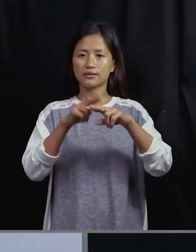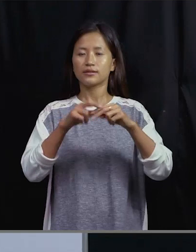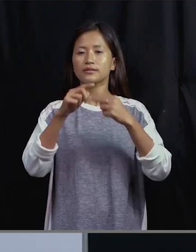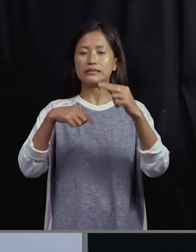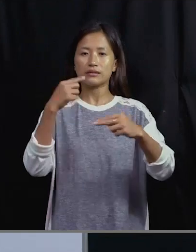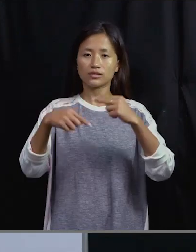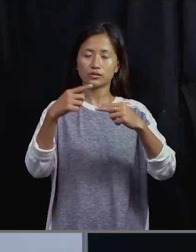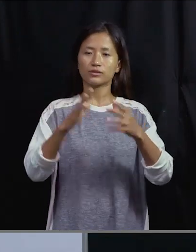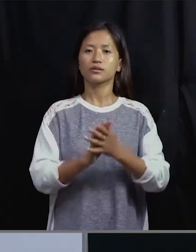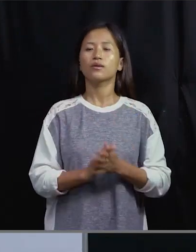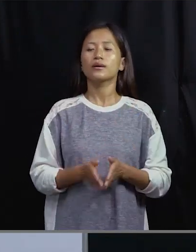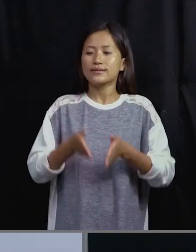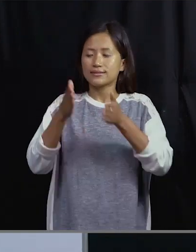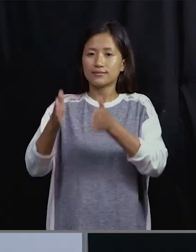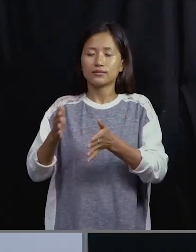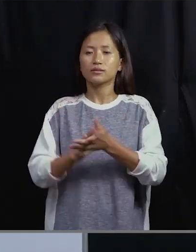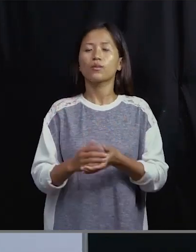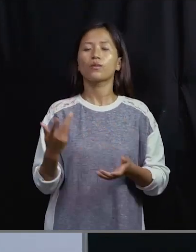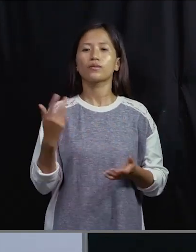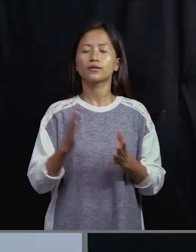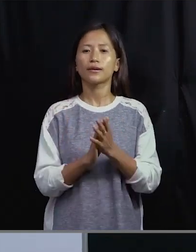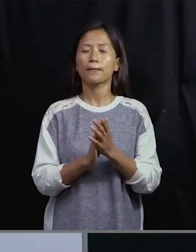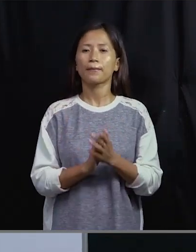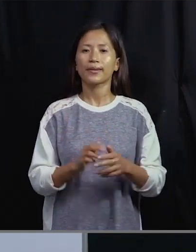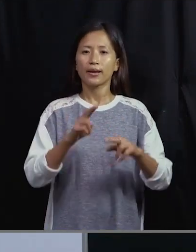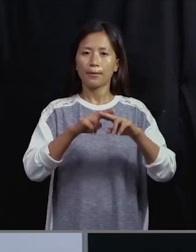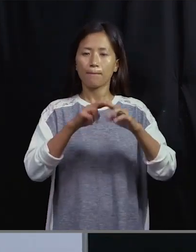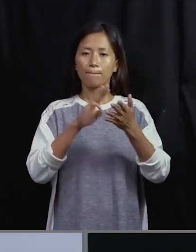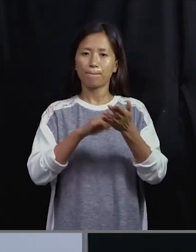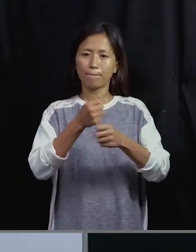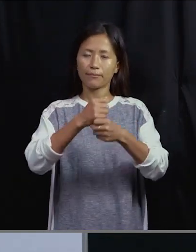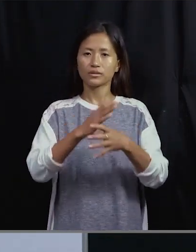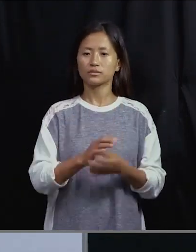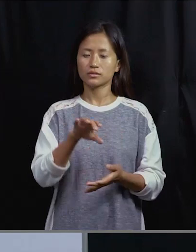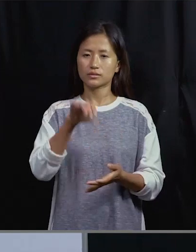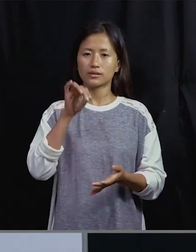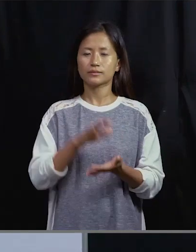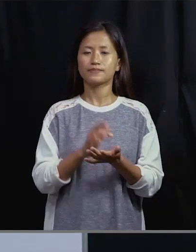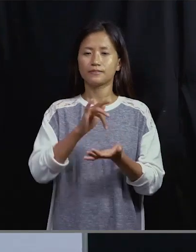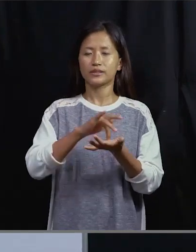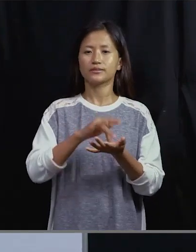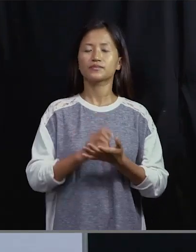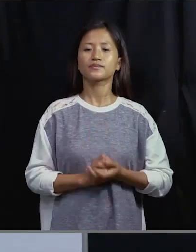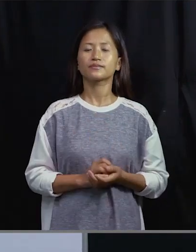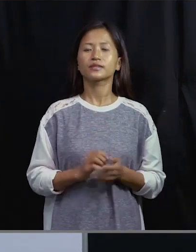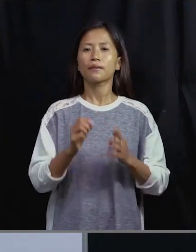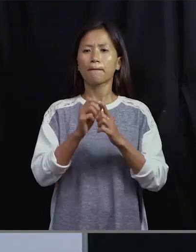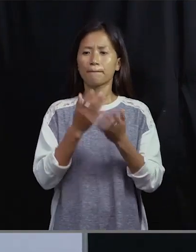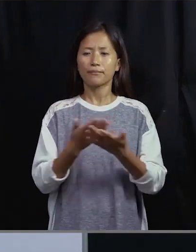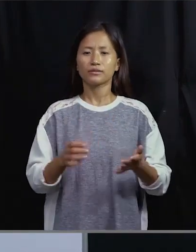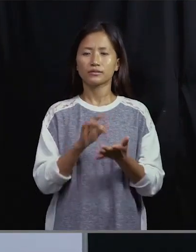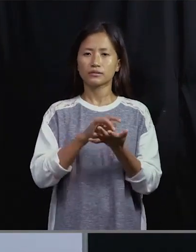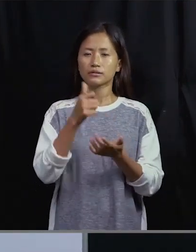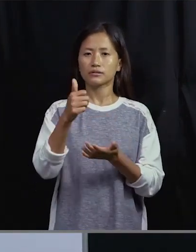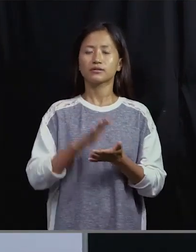is the sector where productions and manufacturing of goods takes place. Whereas after productions and manufacturing of